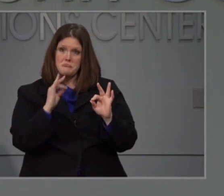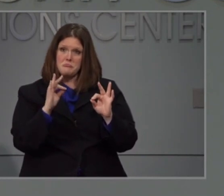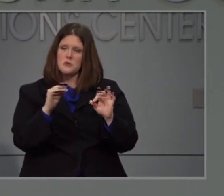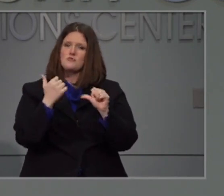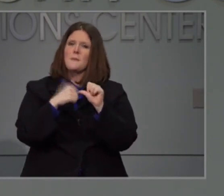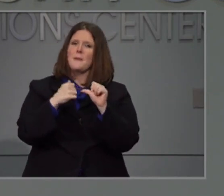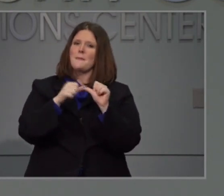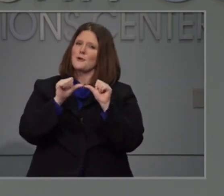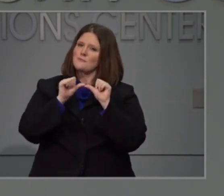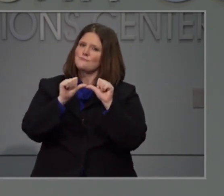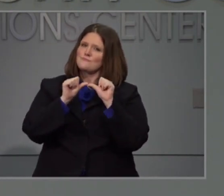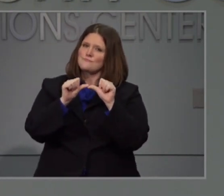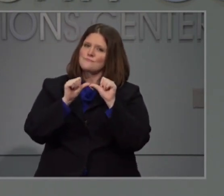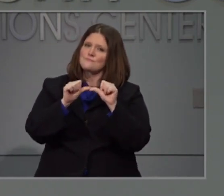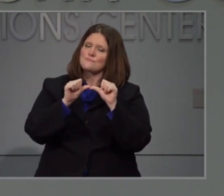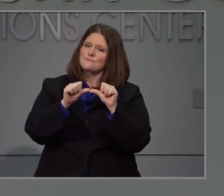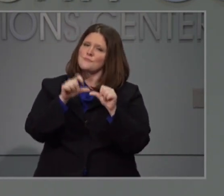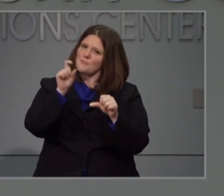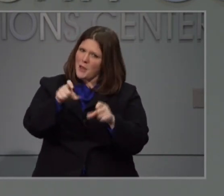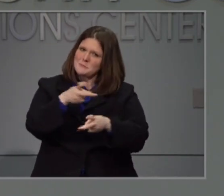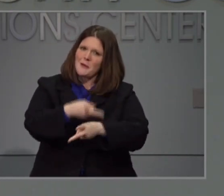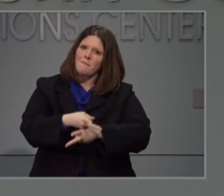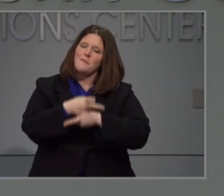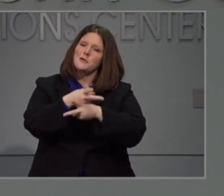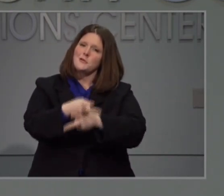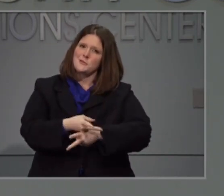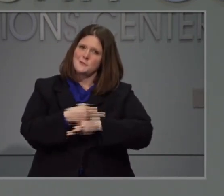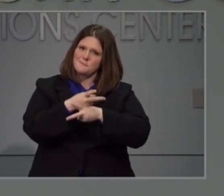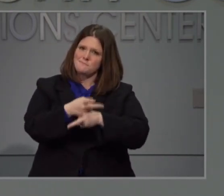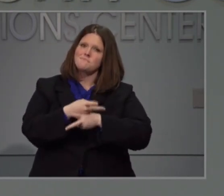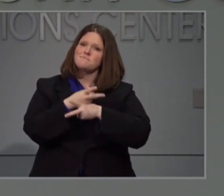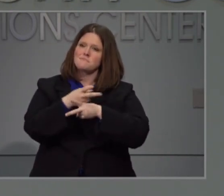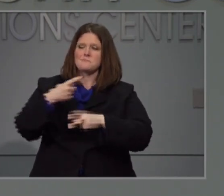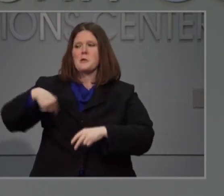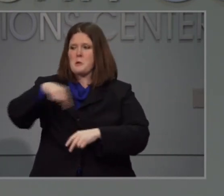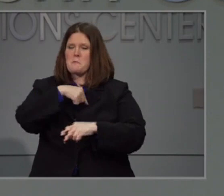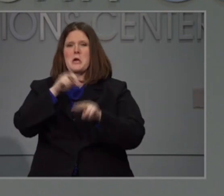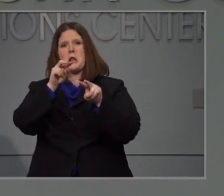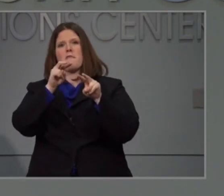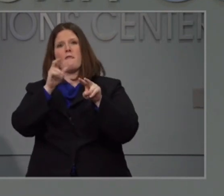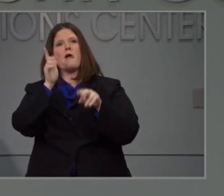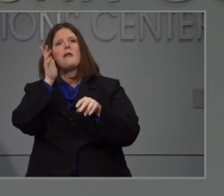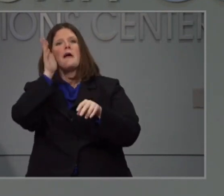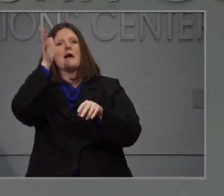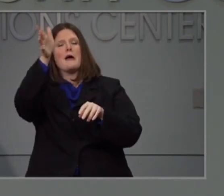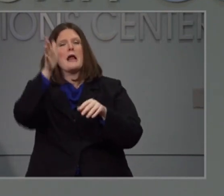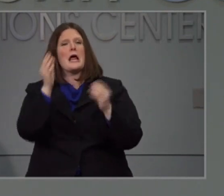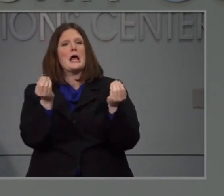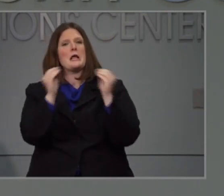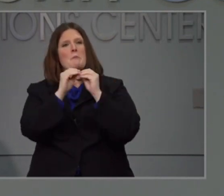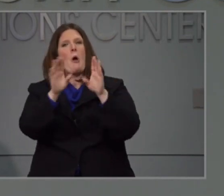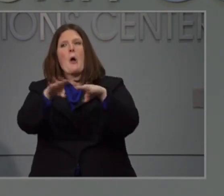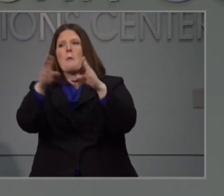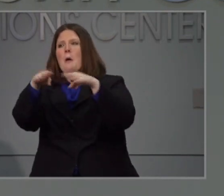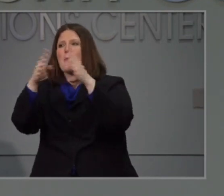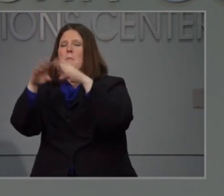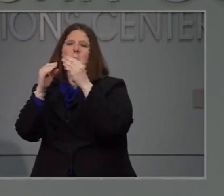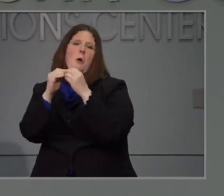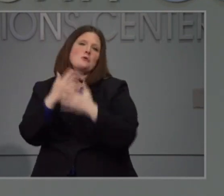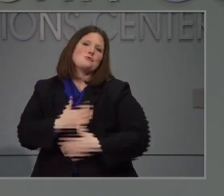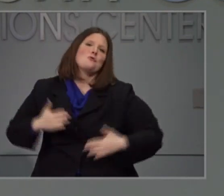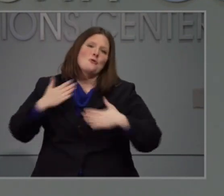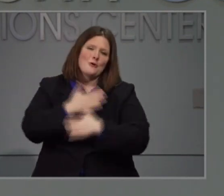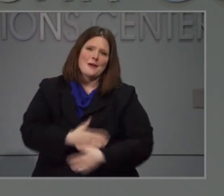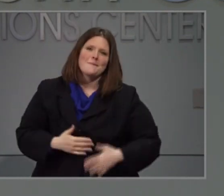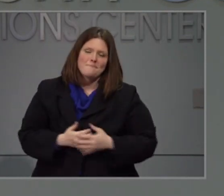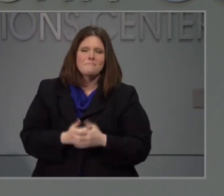got to be and how careful we've got to be, and we look forward to brighter days ahead for sure. Thank you all for being